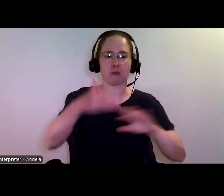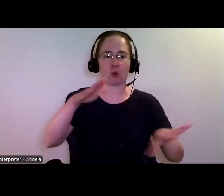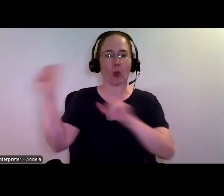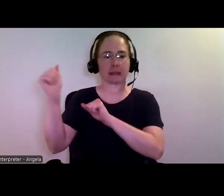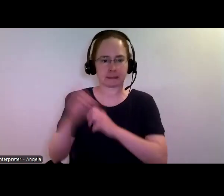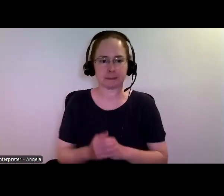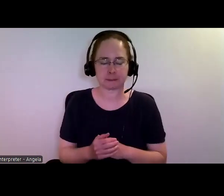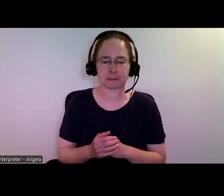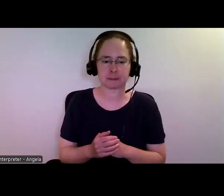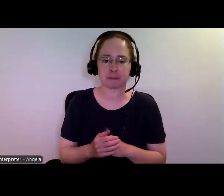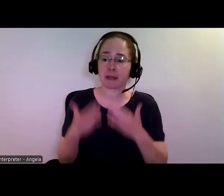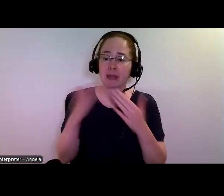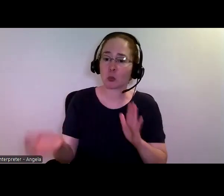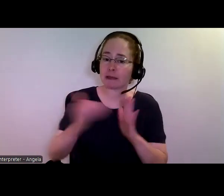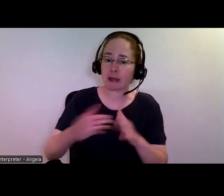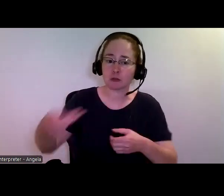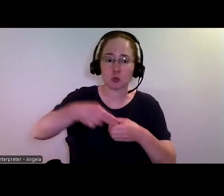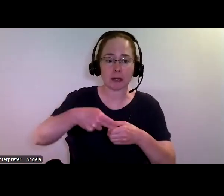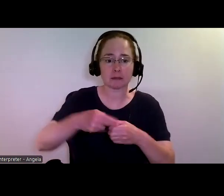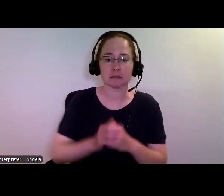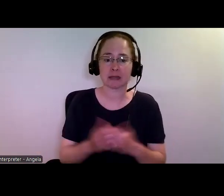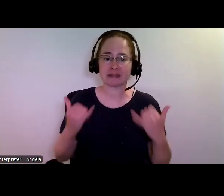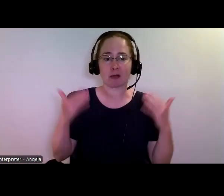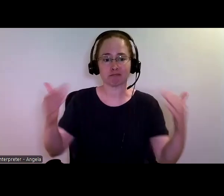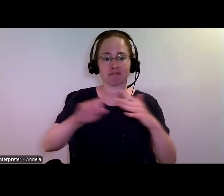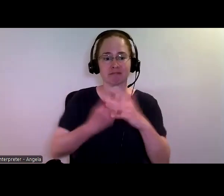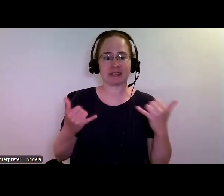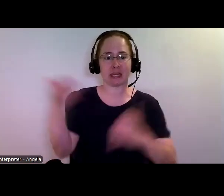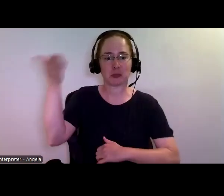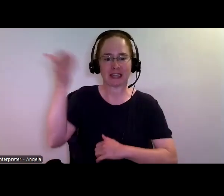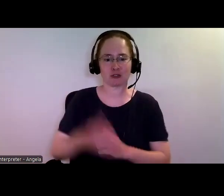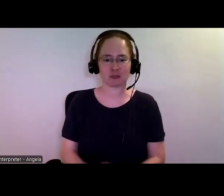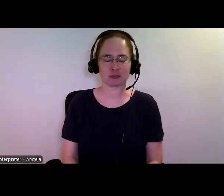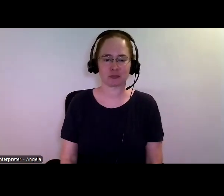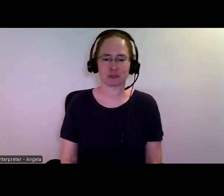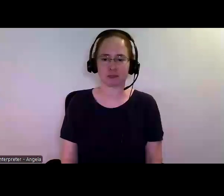platform. Thank you again for joining us, and we will now begin today's presentation.